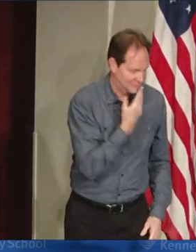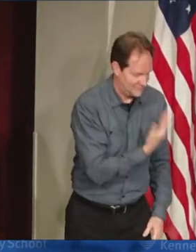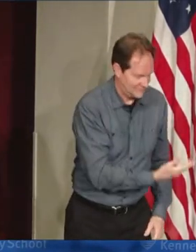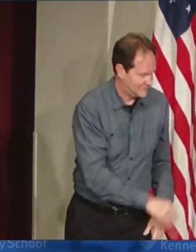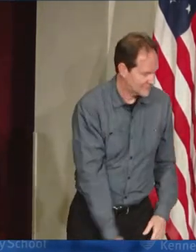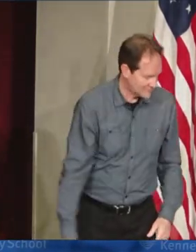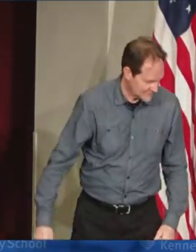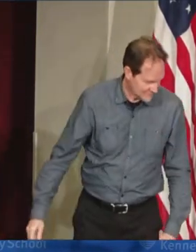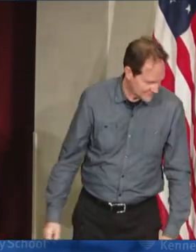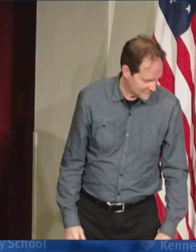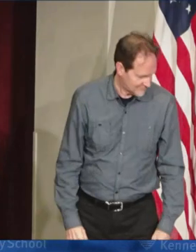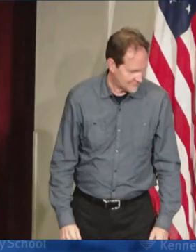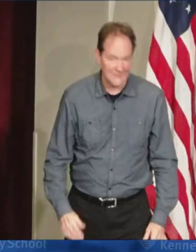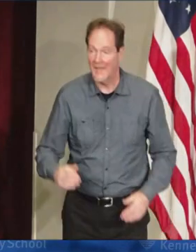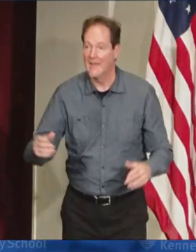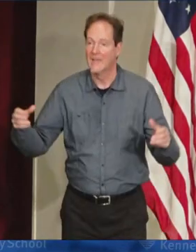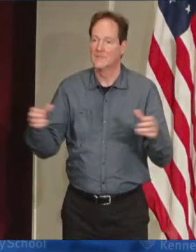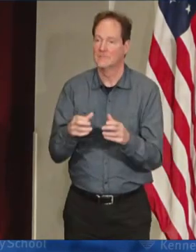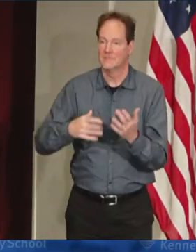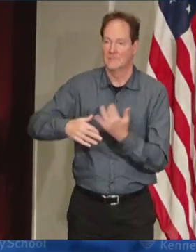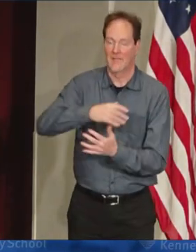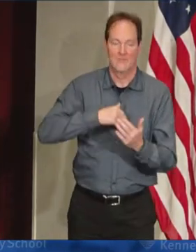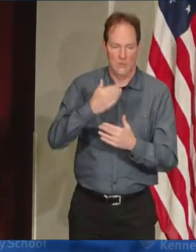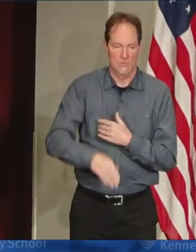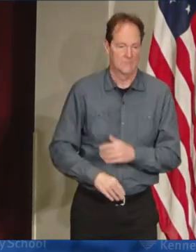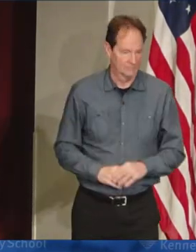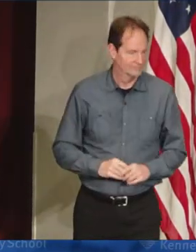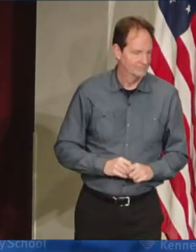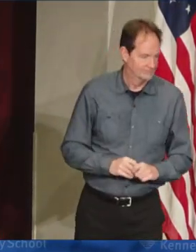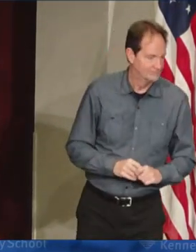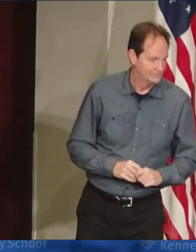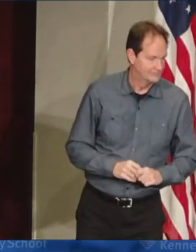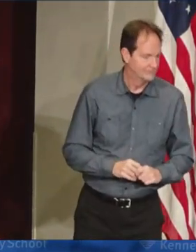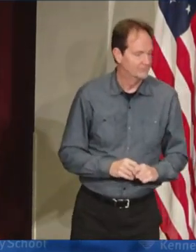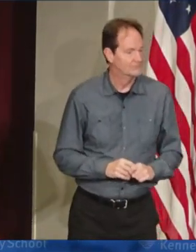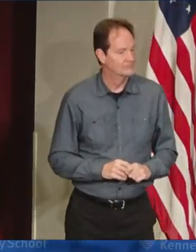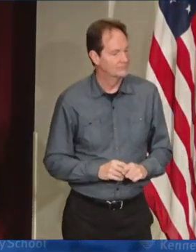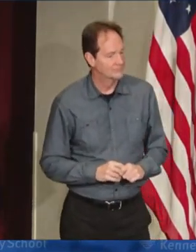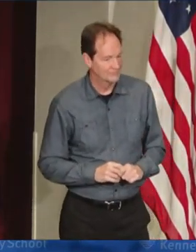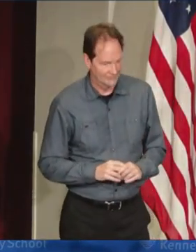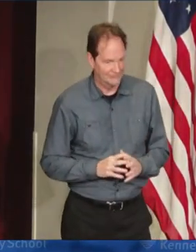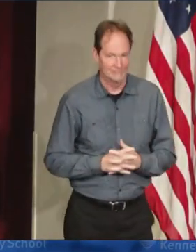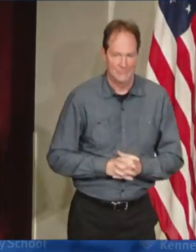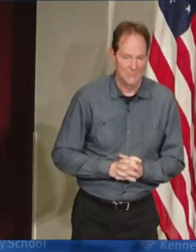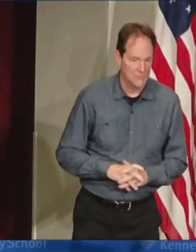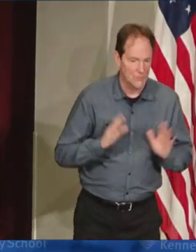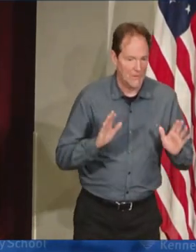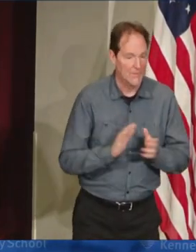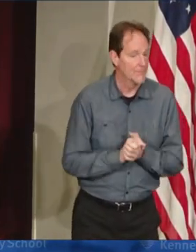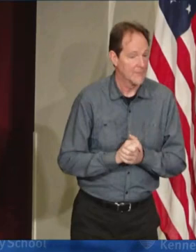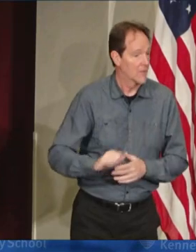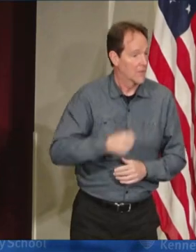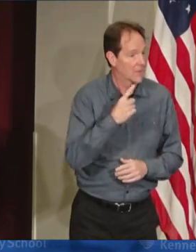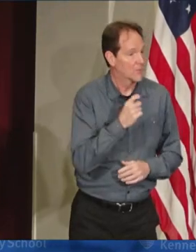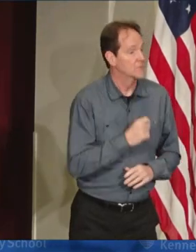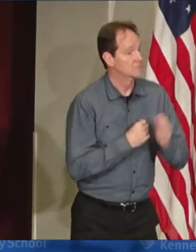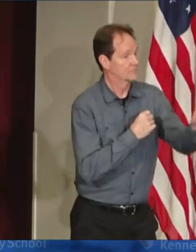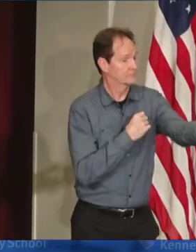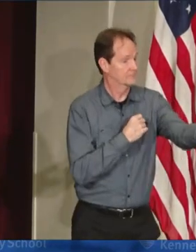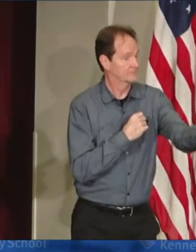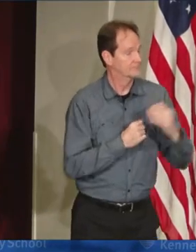Right, and meet us at the reception. And Ari Naaman, too. Yes, absolutely. Great. Is there another question